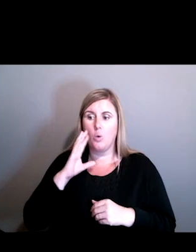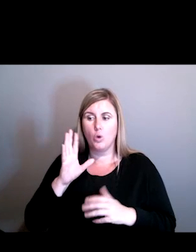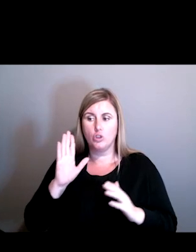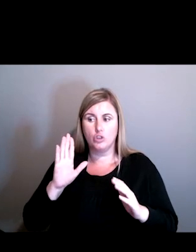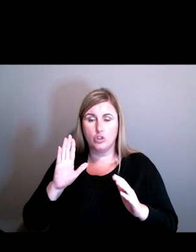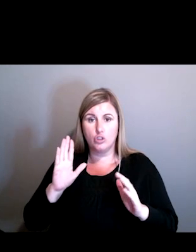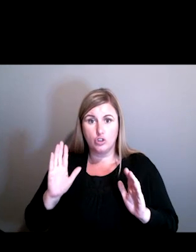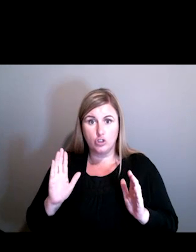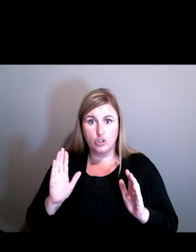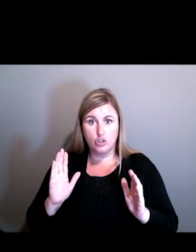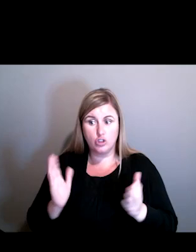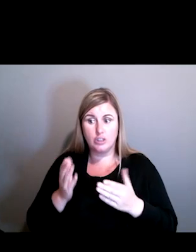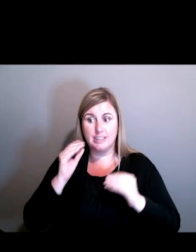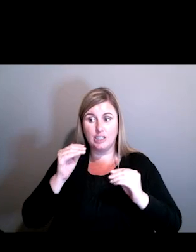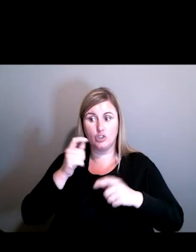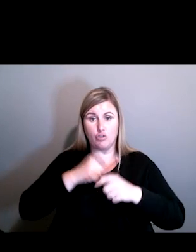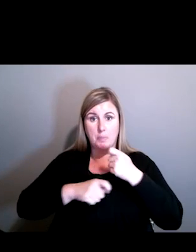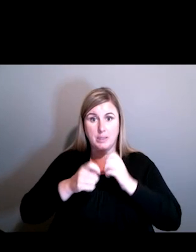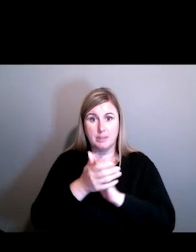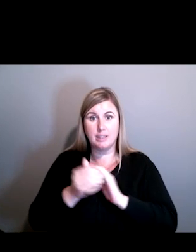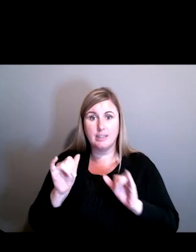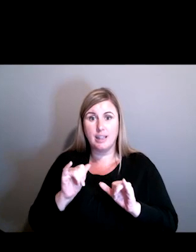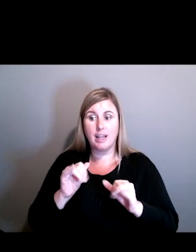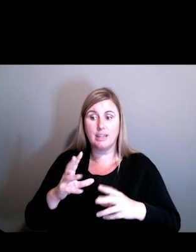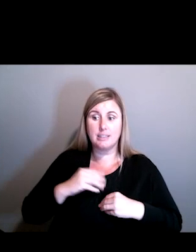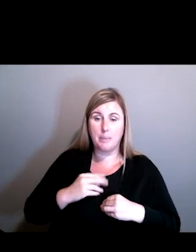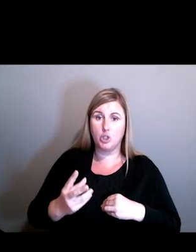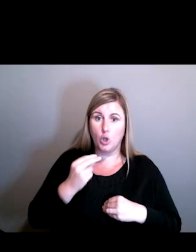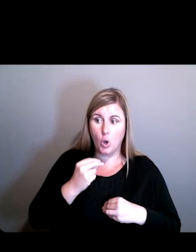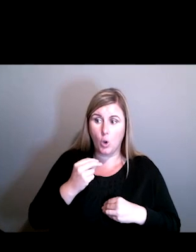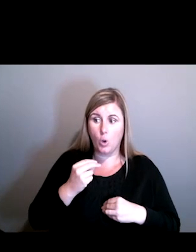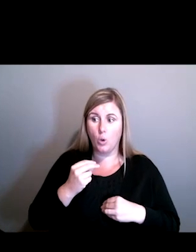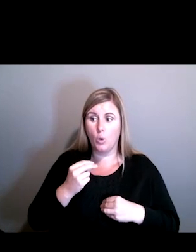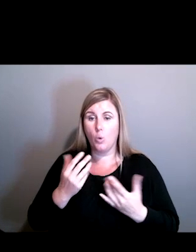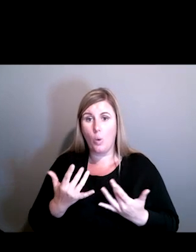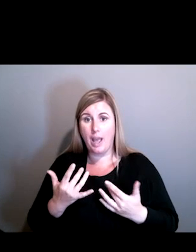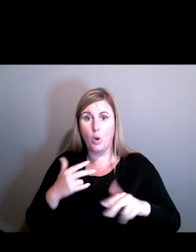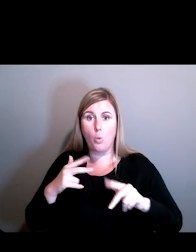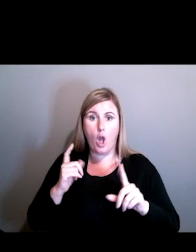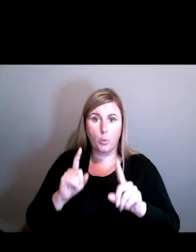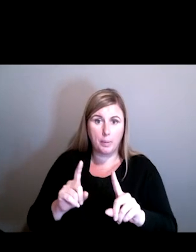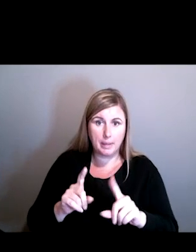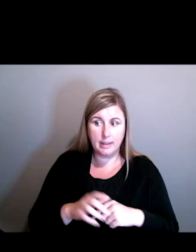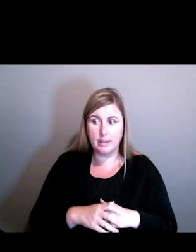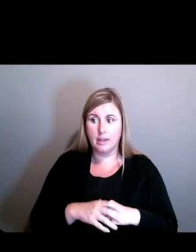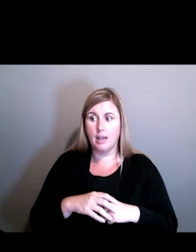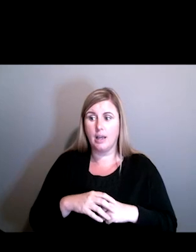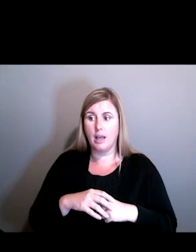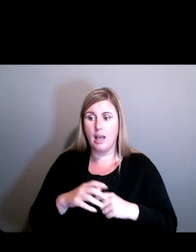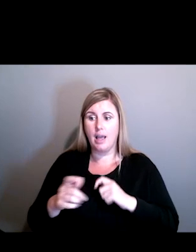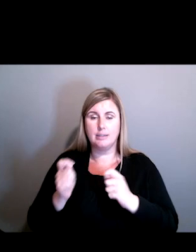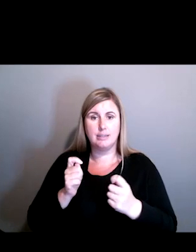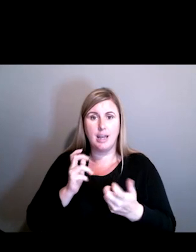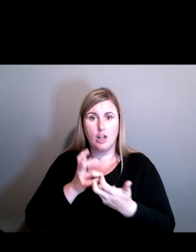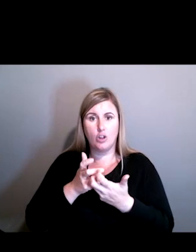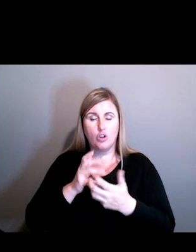teaching the replacement skills such as accepting no, wait, walk with me, and tailor